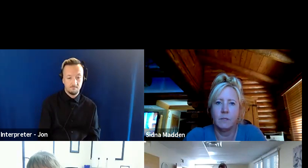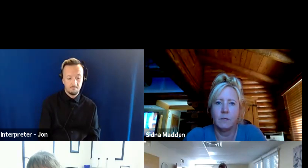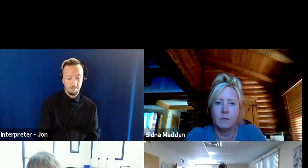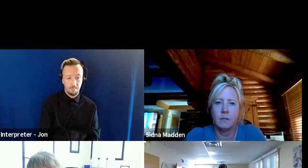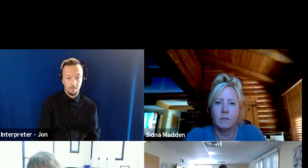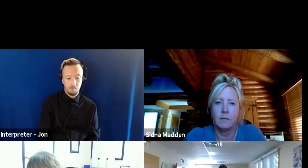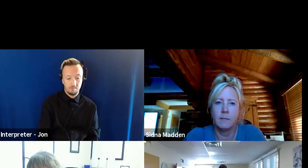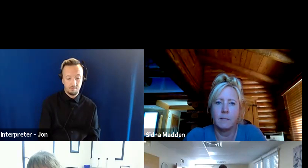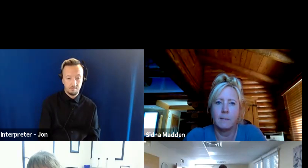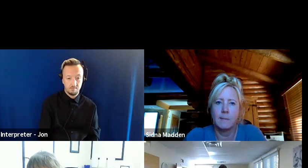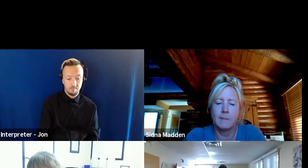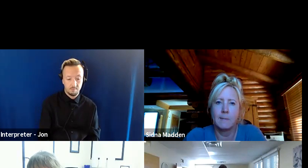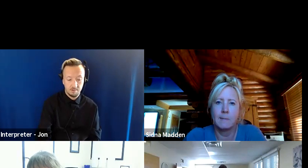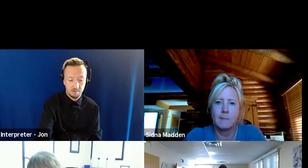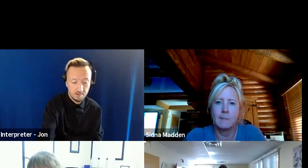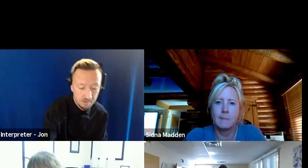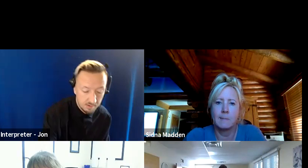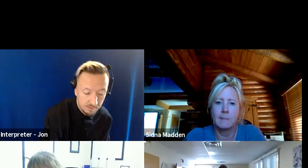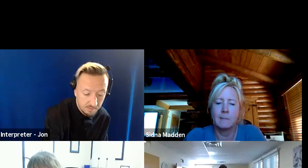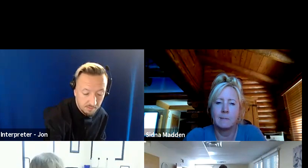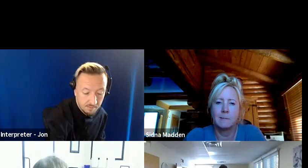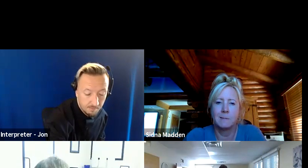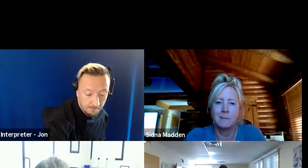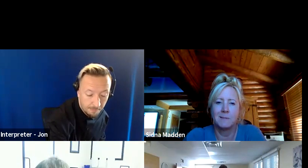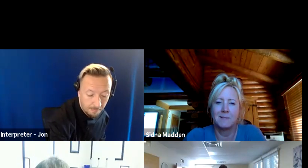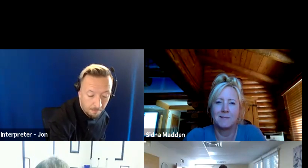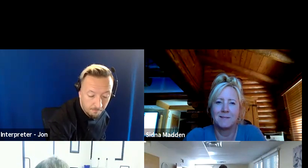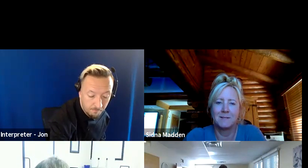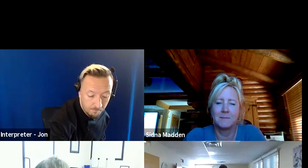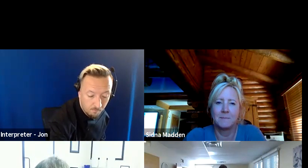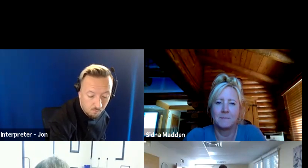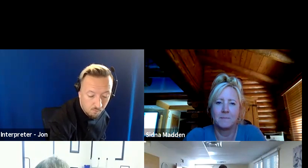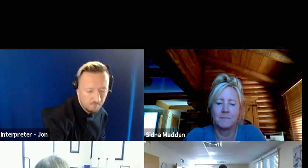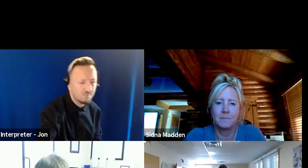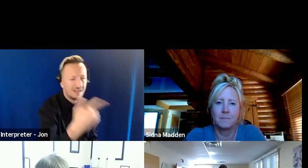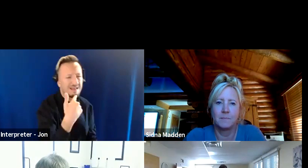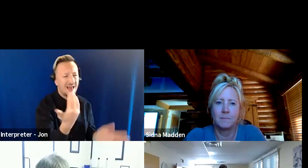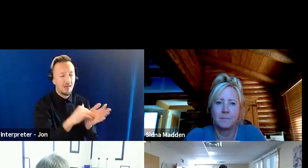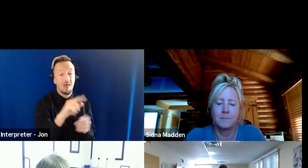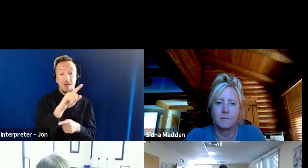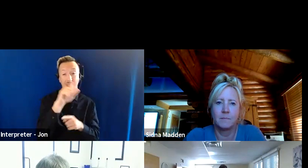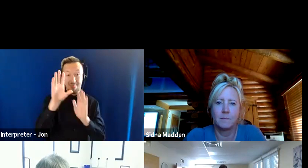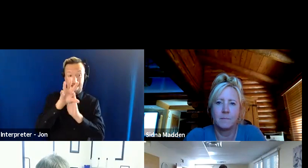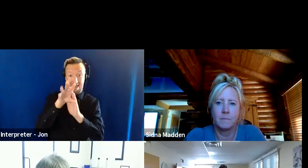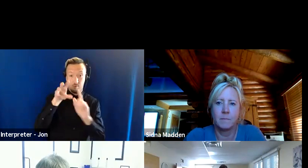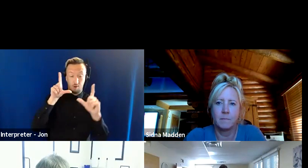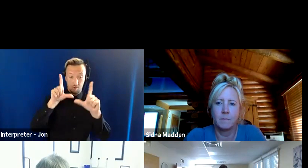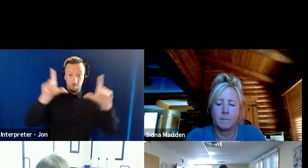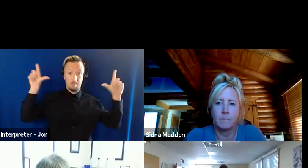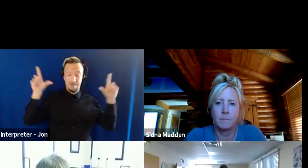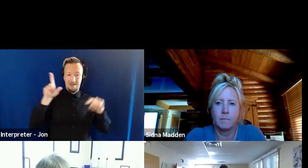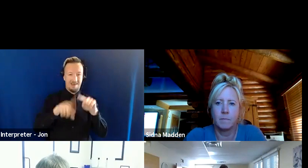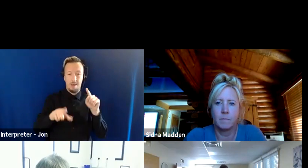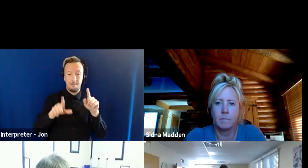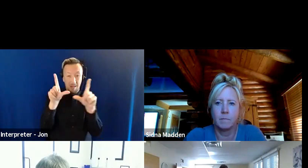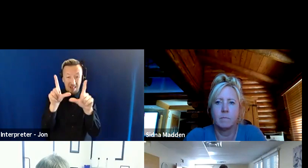Can somebody say that again? Yes, I can't fix the camera zoom, but the box itself that's showing the picture is going to get